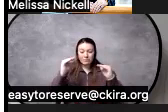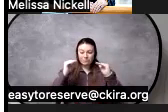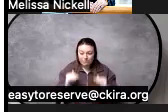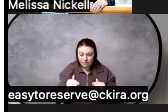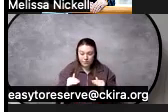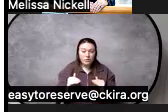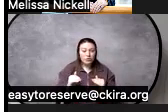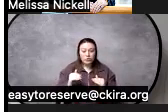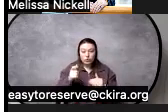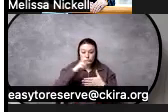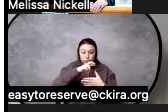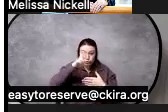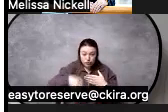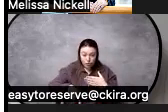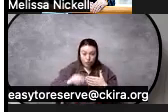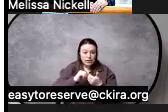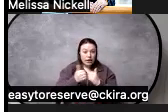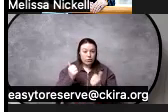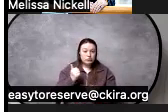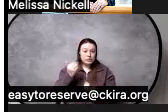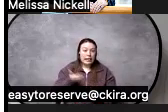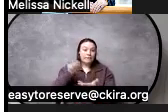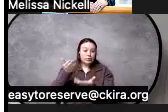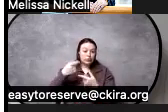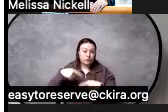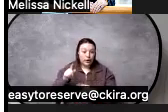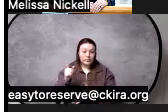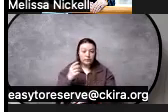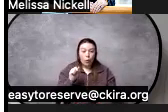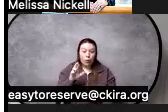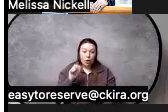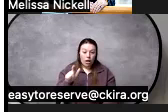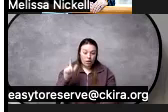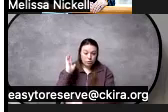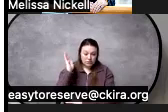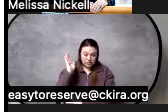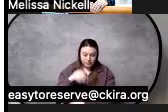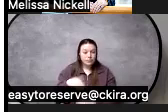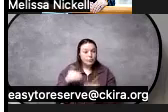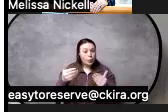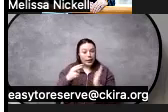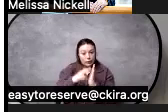results during an oral presentation. I'm going to give you a minute to read this.